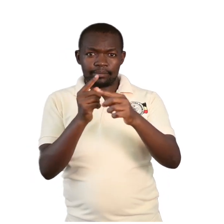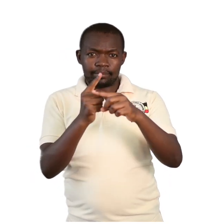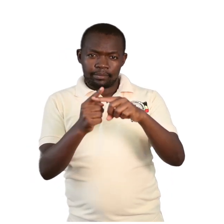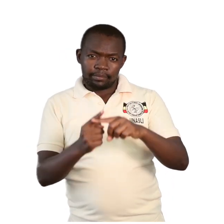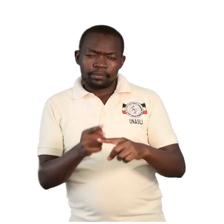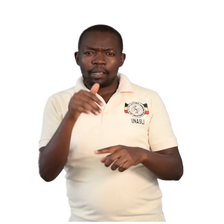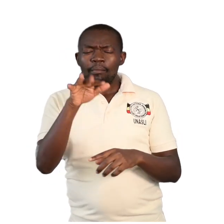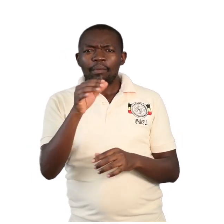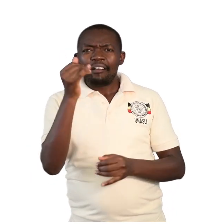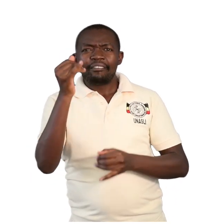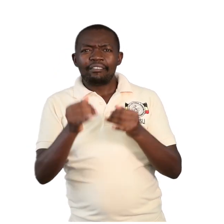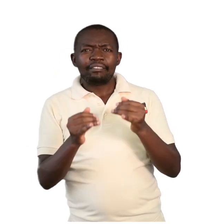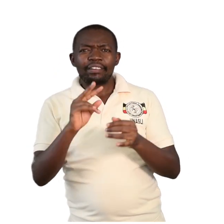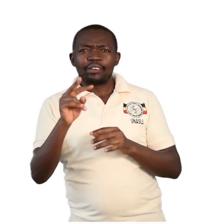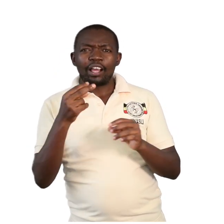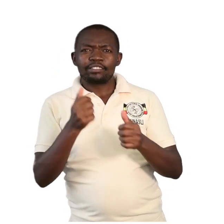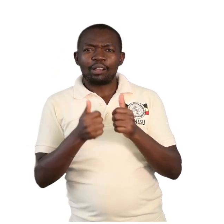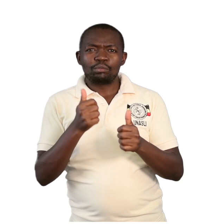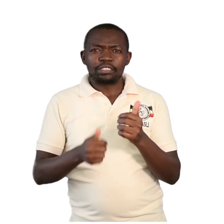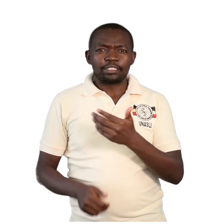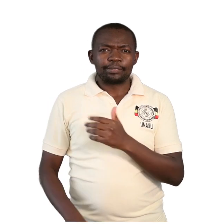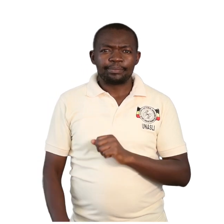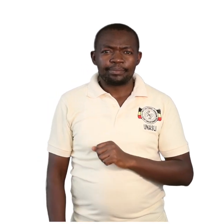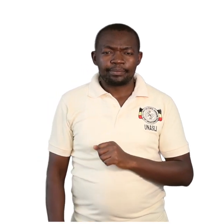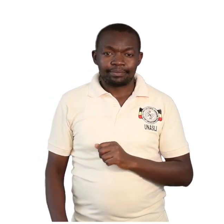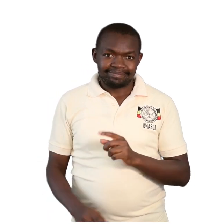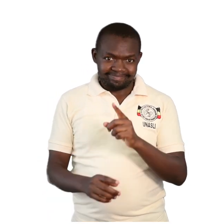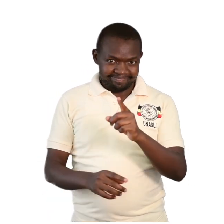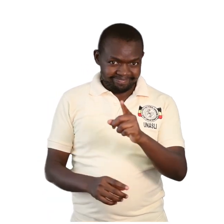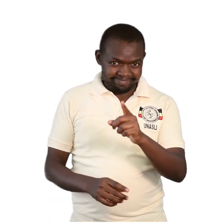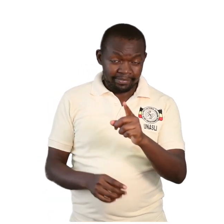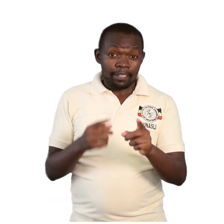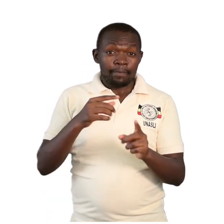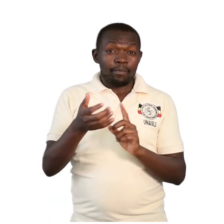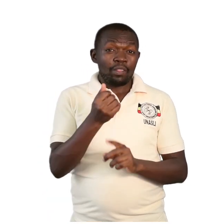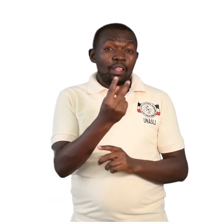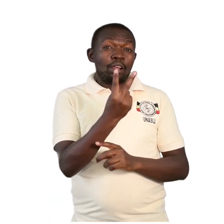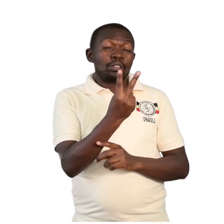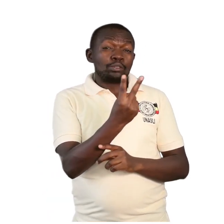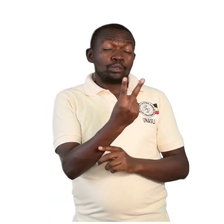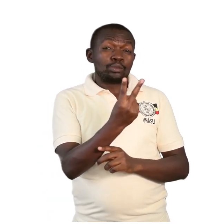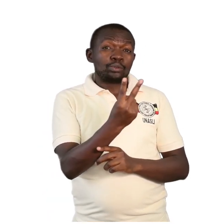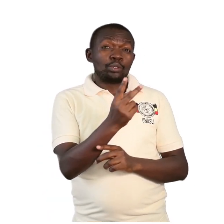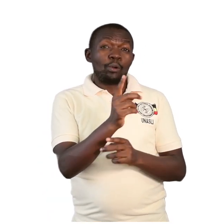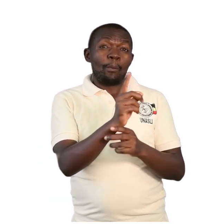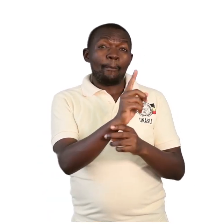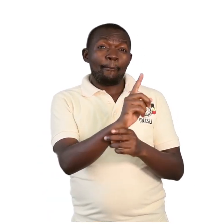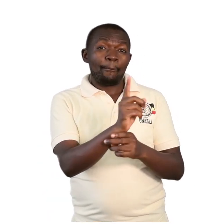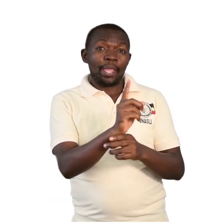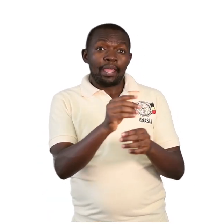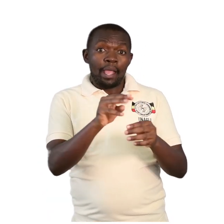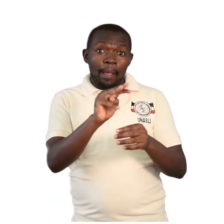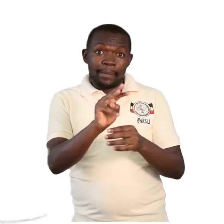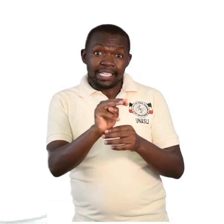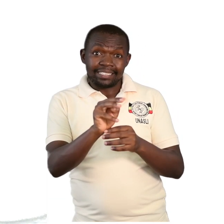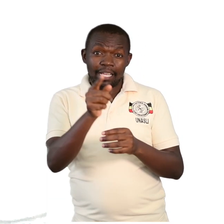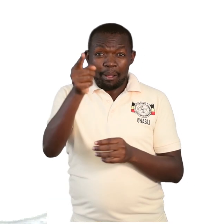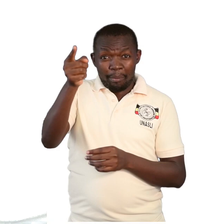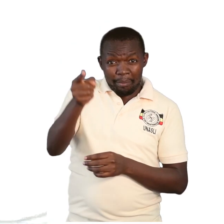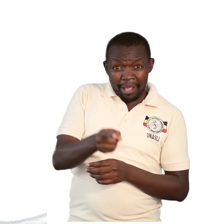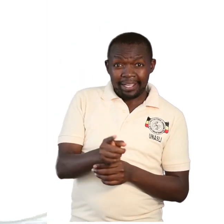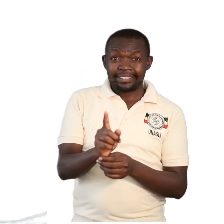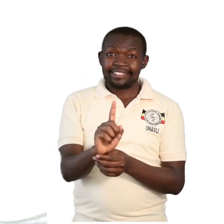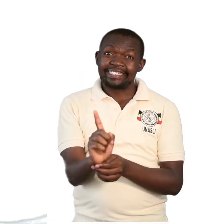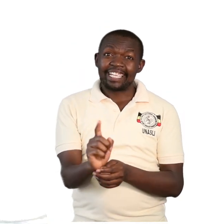What final answer do you get? Very good. 2 meters per second.